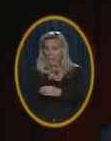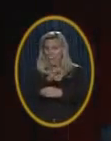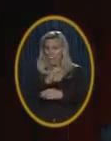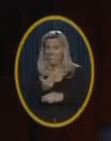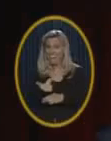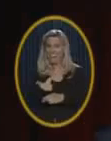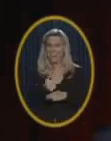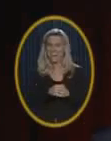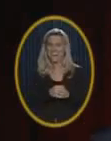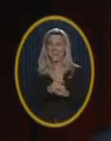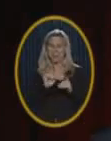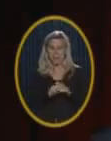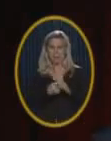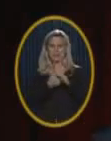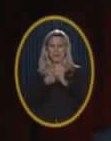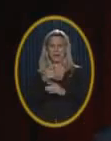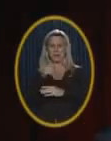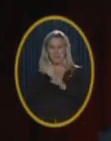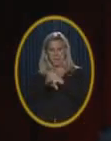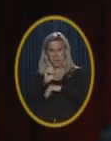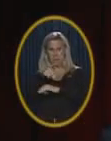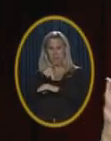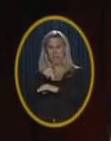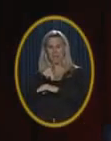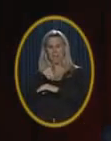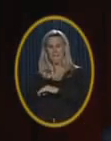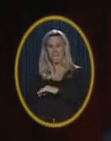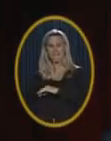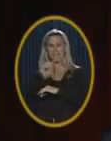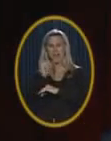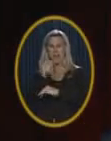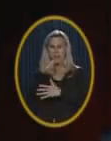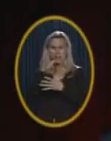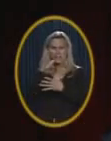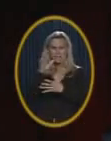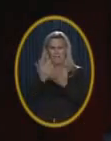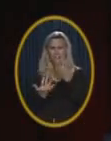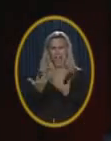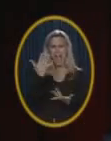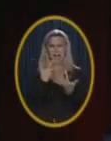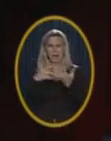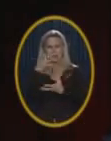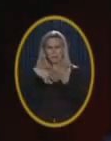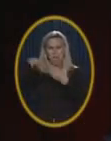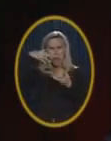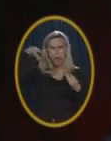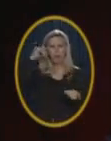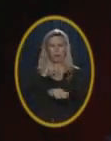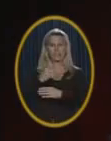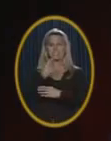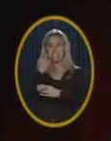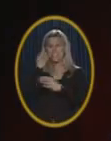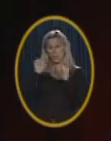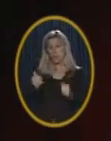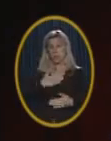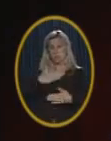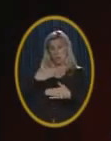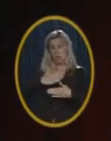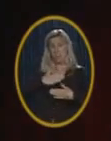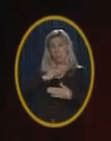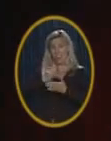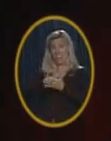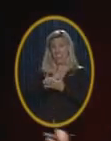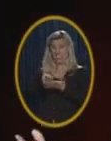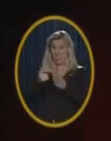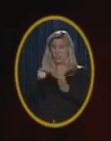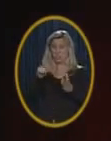You know, start up the APUs in OPF and all that smoke and fire coming out. And they say if you can breathe hydrazine and gets in your lungs, you're